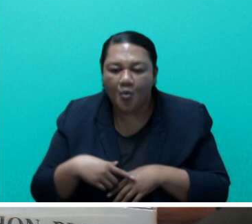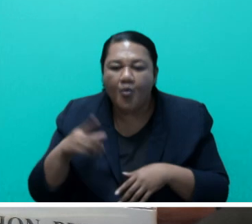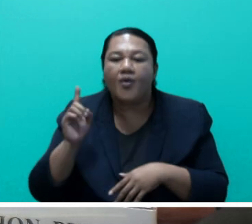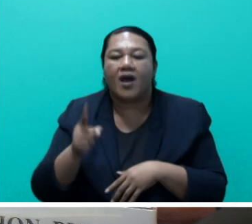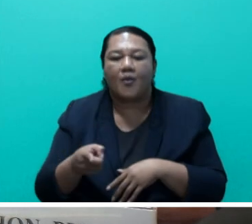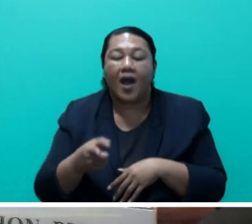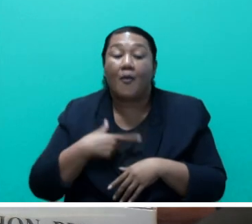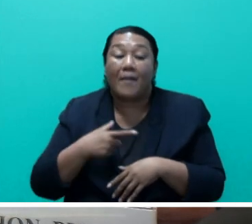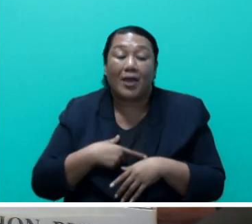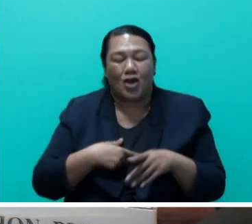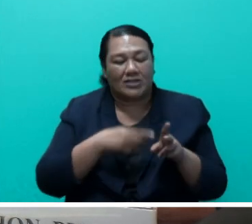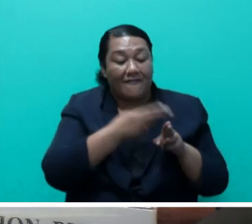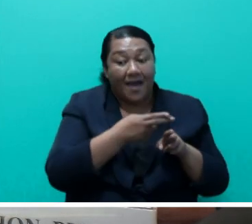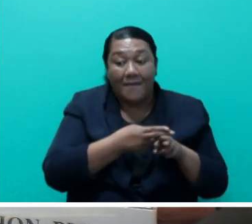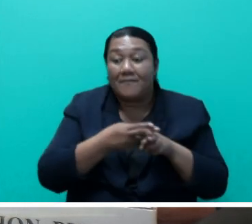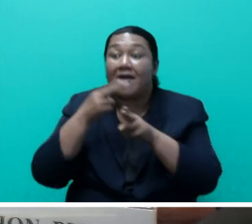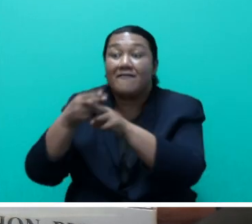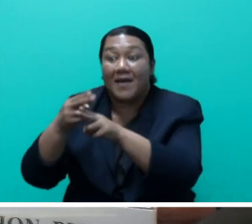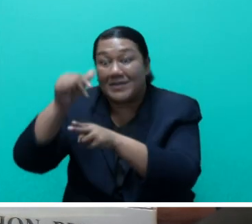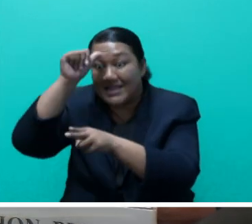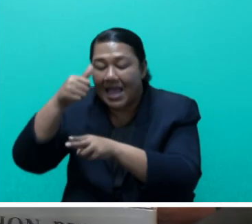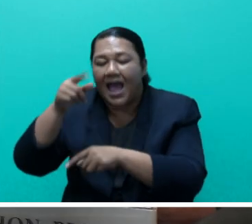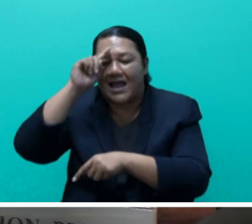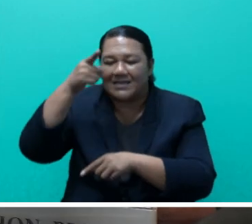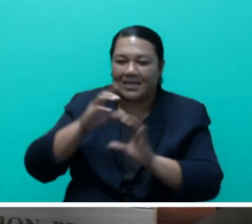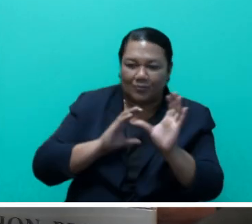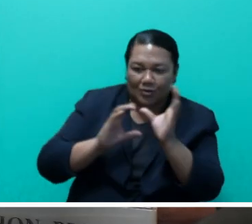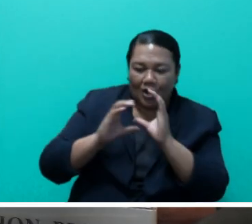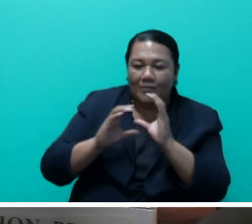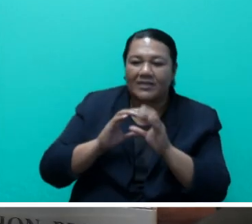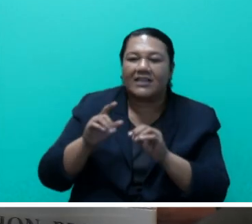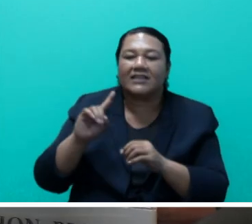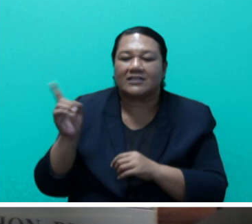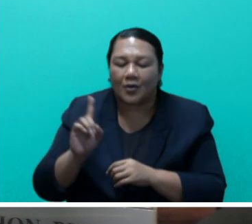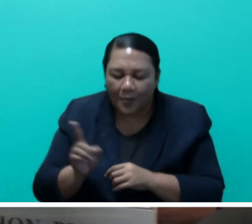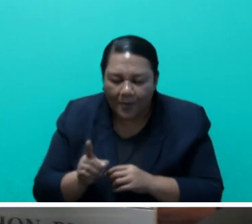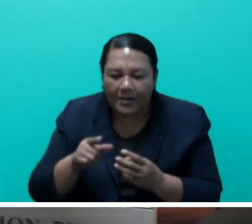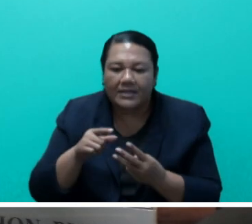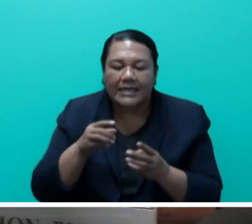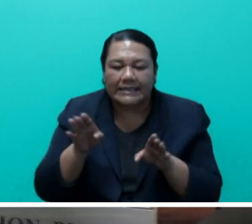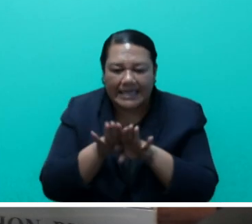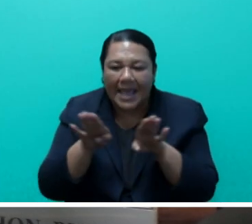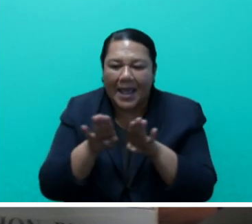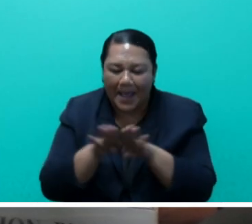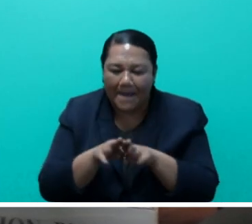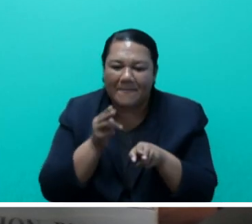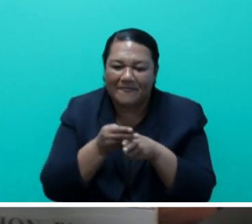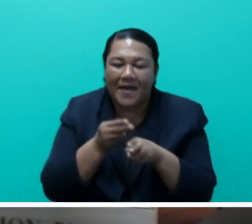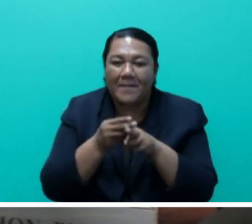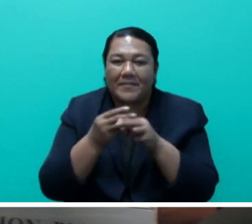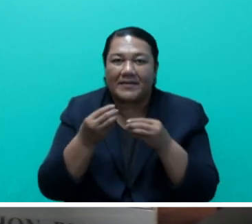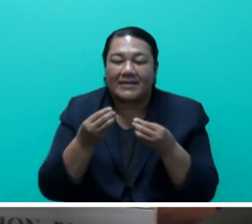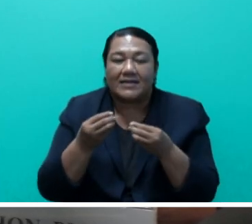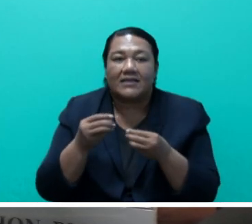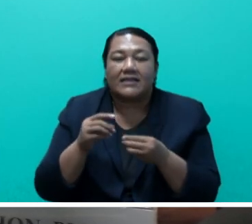a medium of exchange that eased communication and similar farming practices and is the largest sugarcane producing state